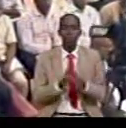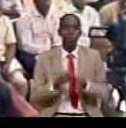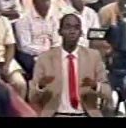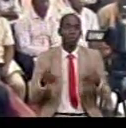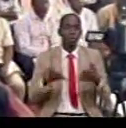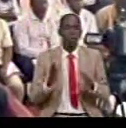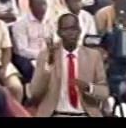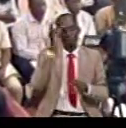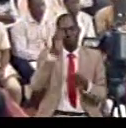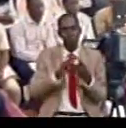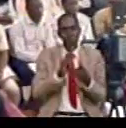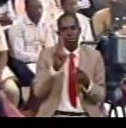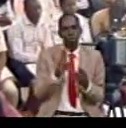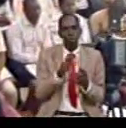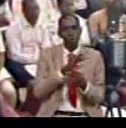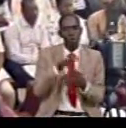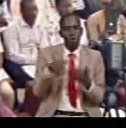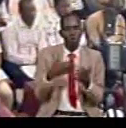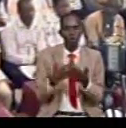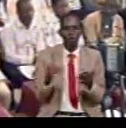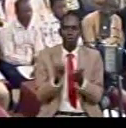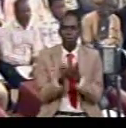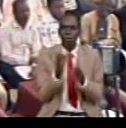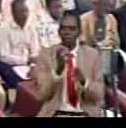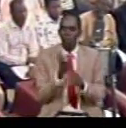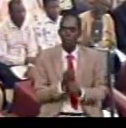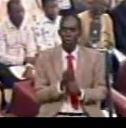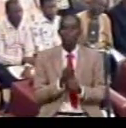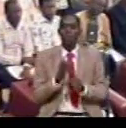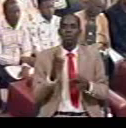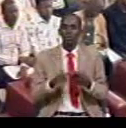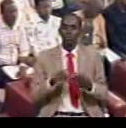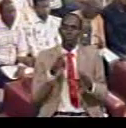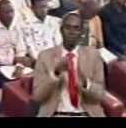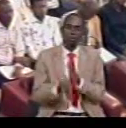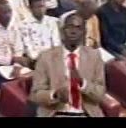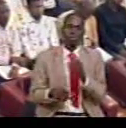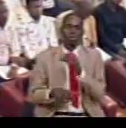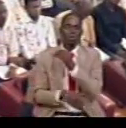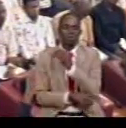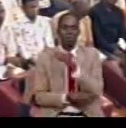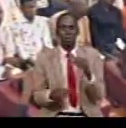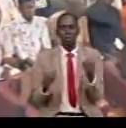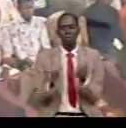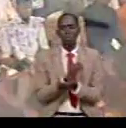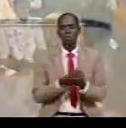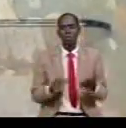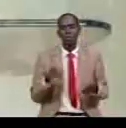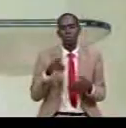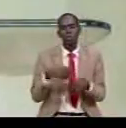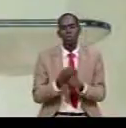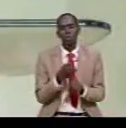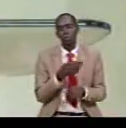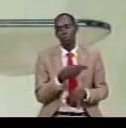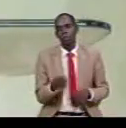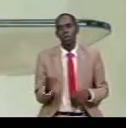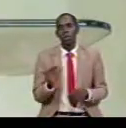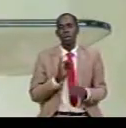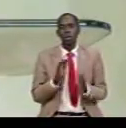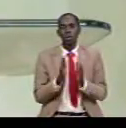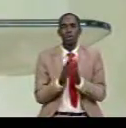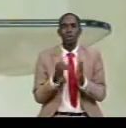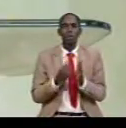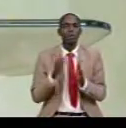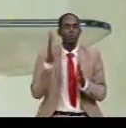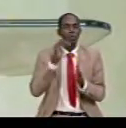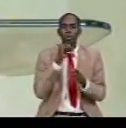is to steal, to kill, and to destroy, and to make sure that he sift the believer and leave him empty and useless. It will not happen to us. So, brethren,